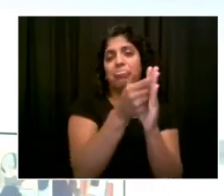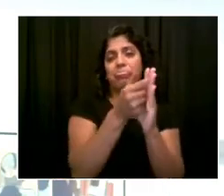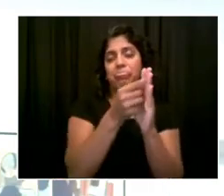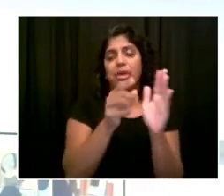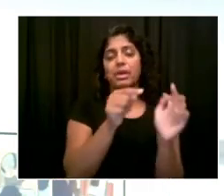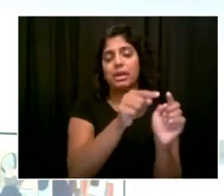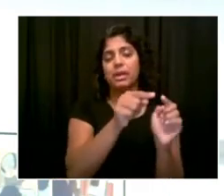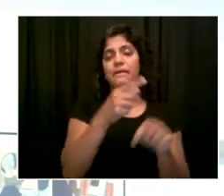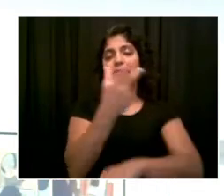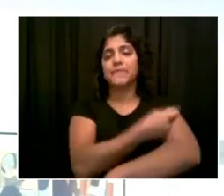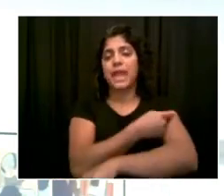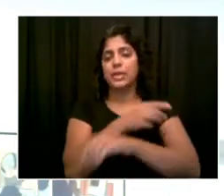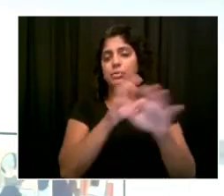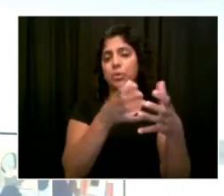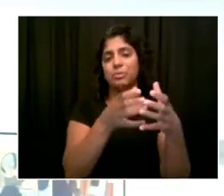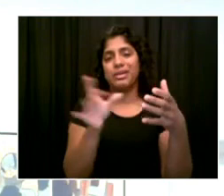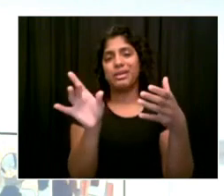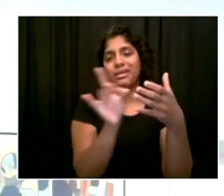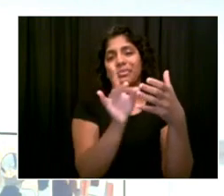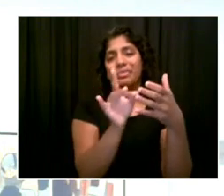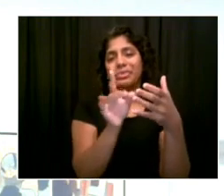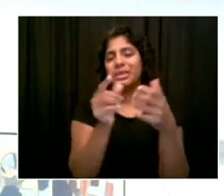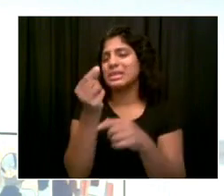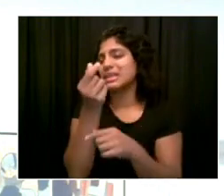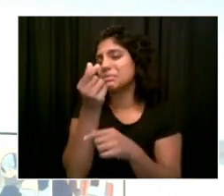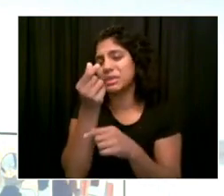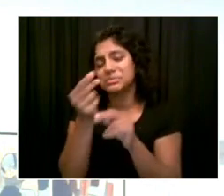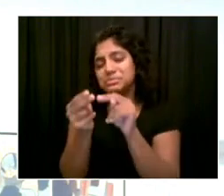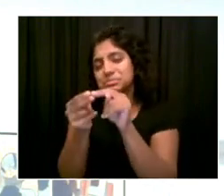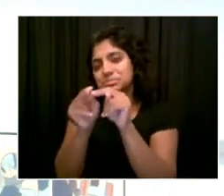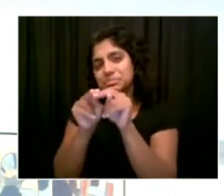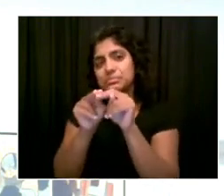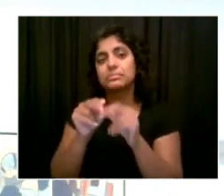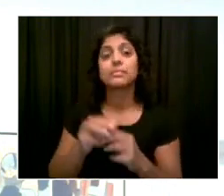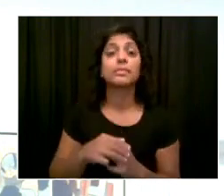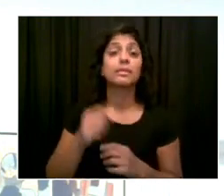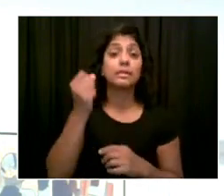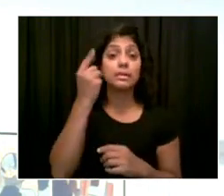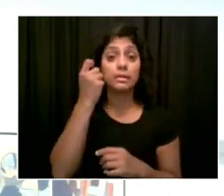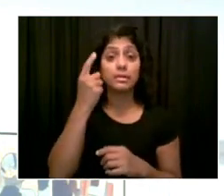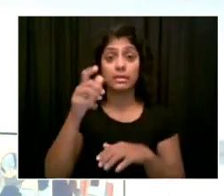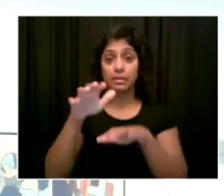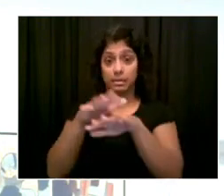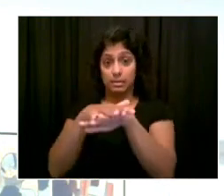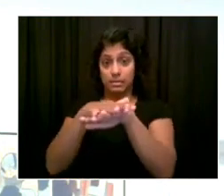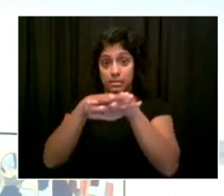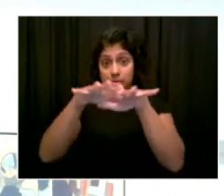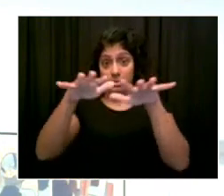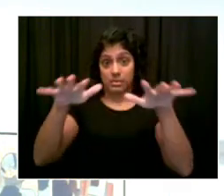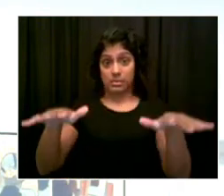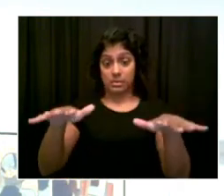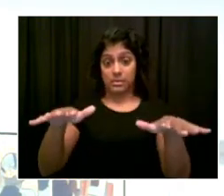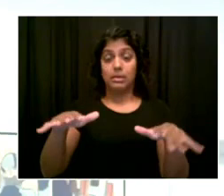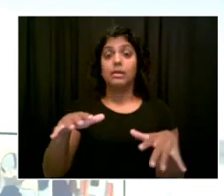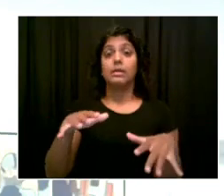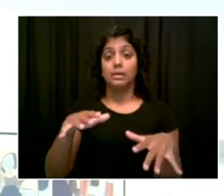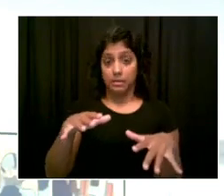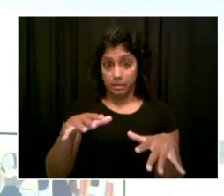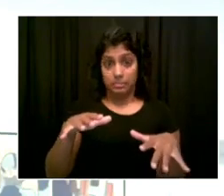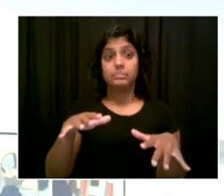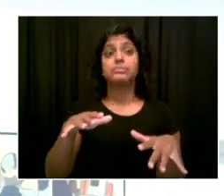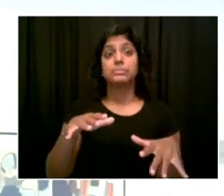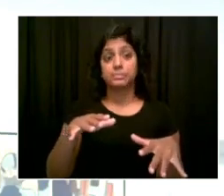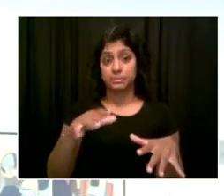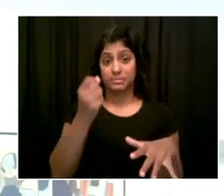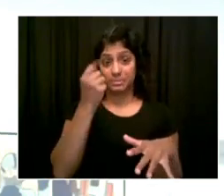outcomes that we most care about, particularly hospitalization and death, the evidence thus far, the science